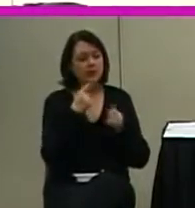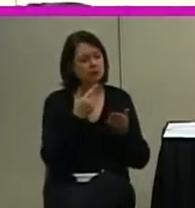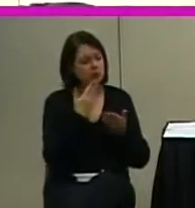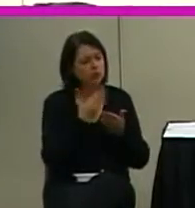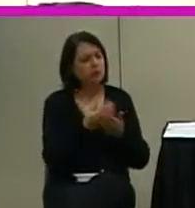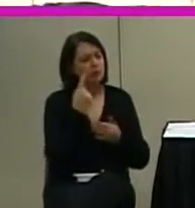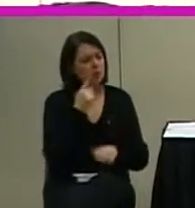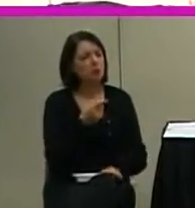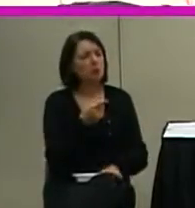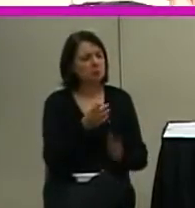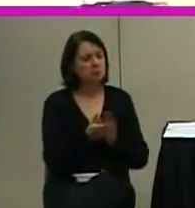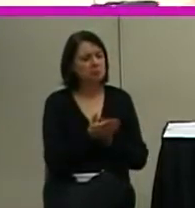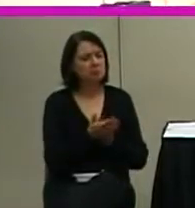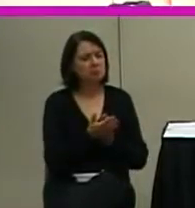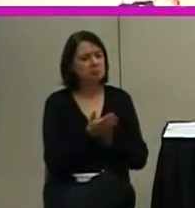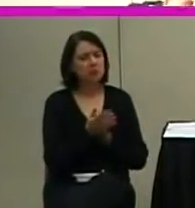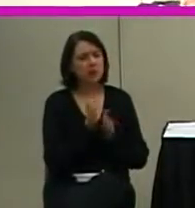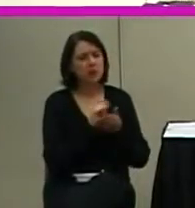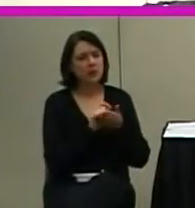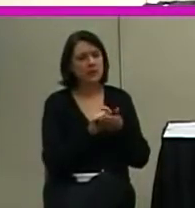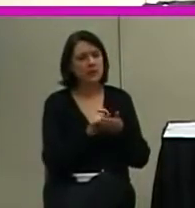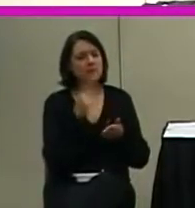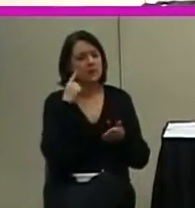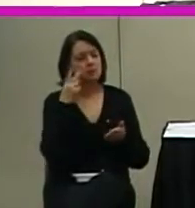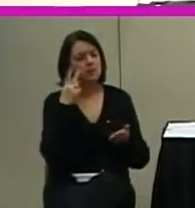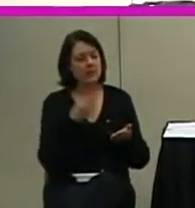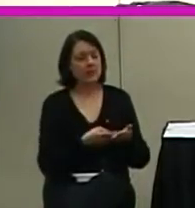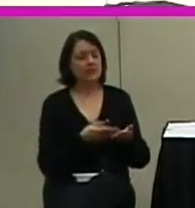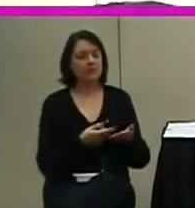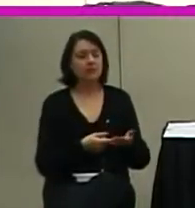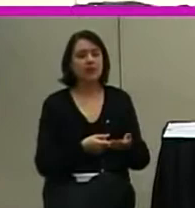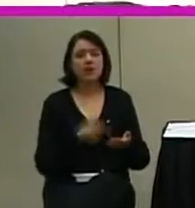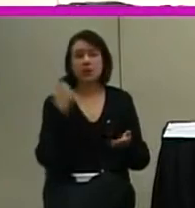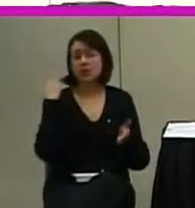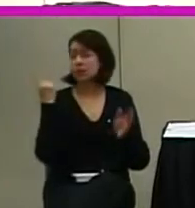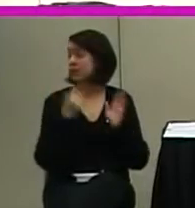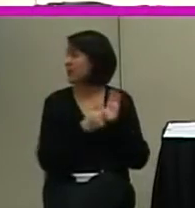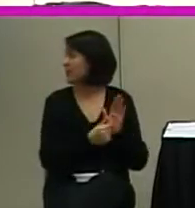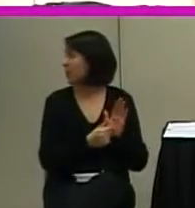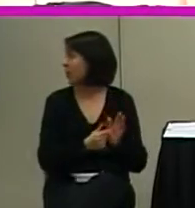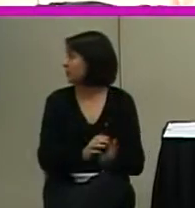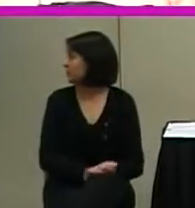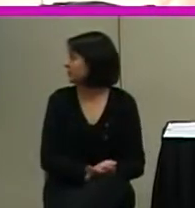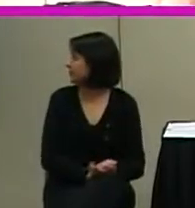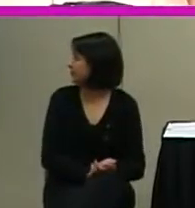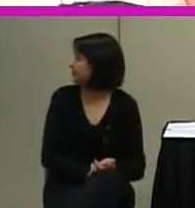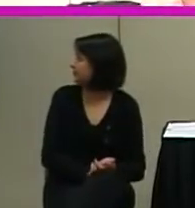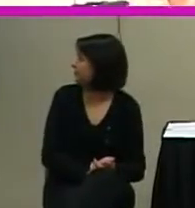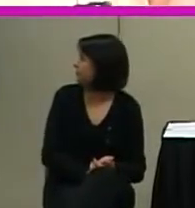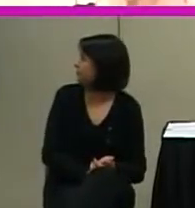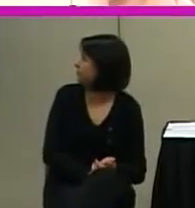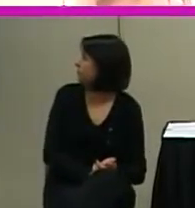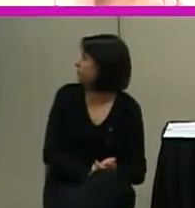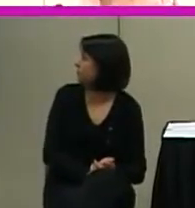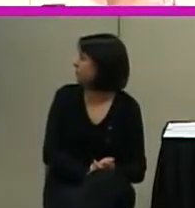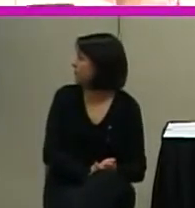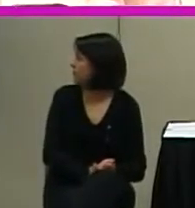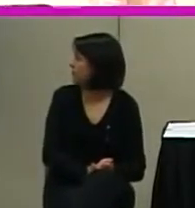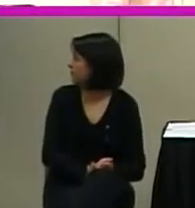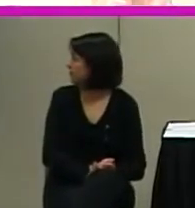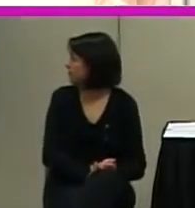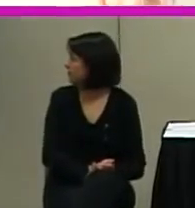you, and we can put it on there for them to see. Here's an example of a form.